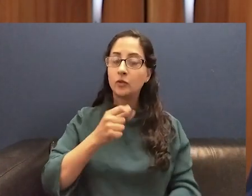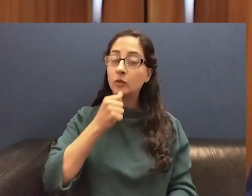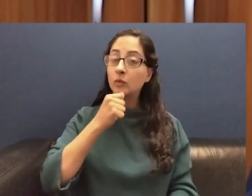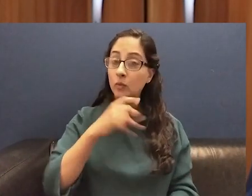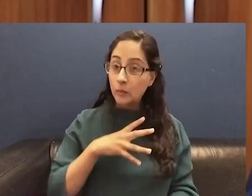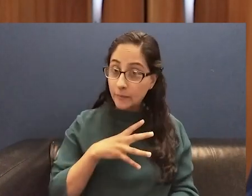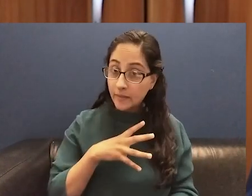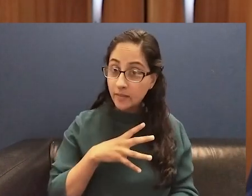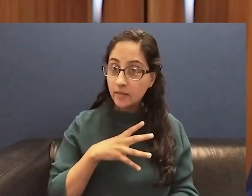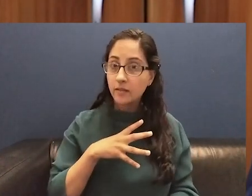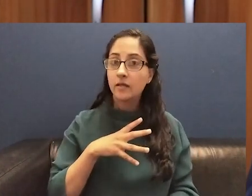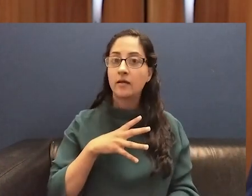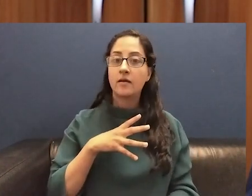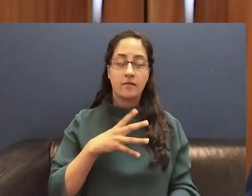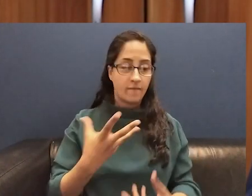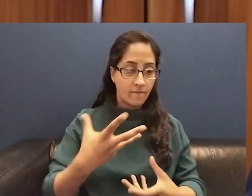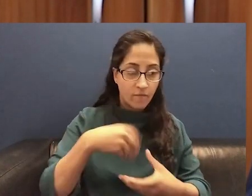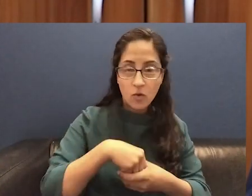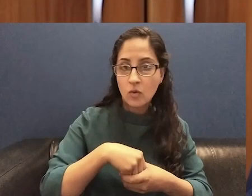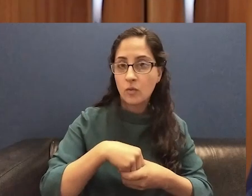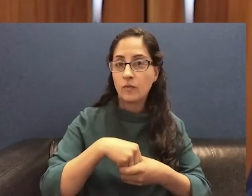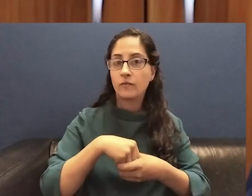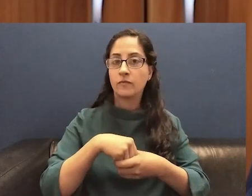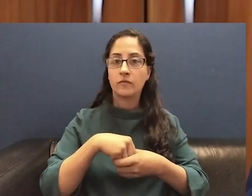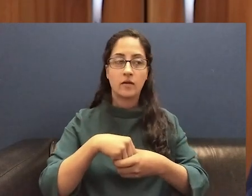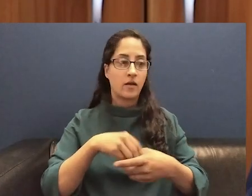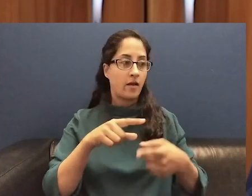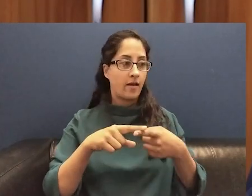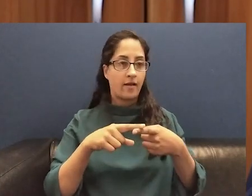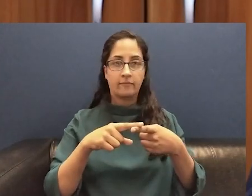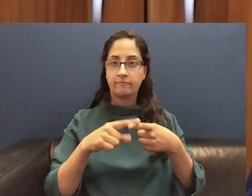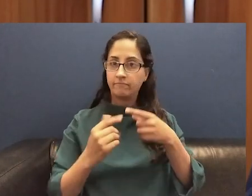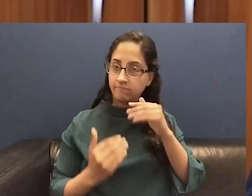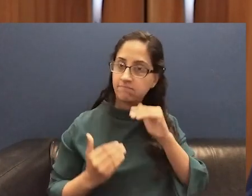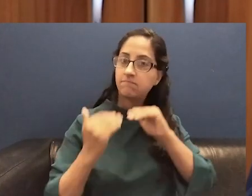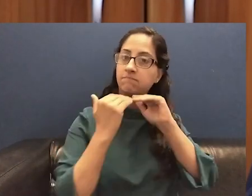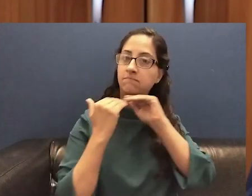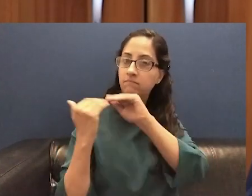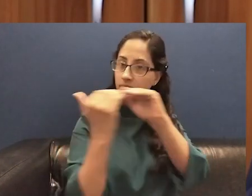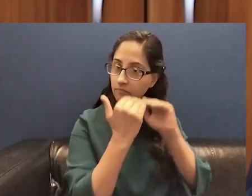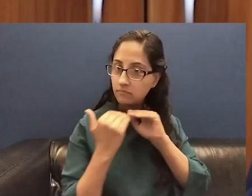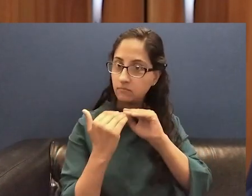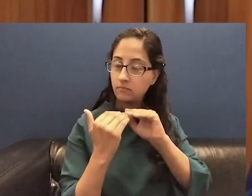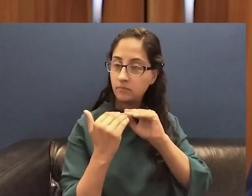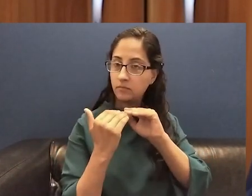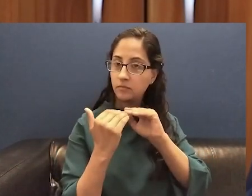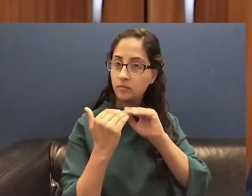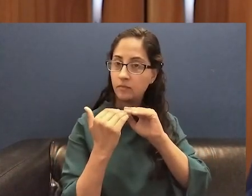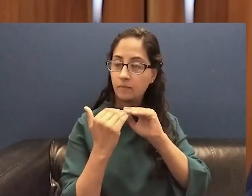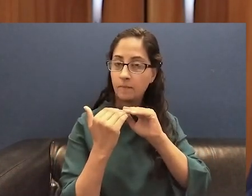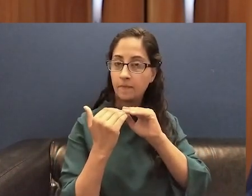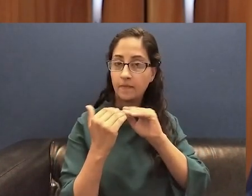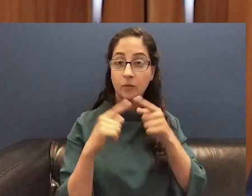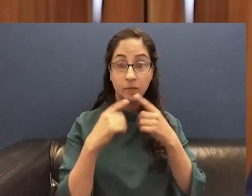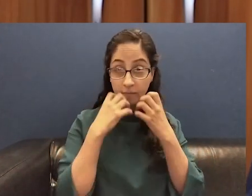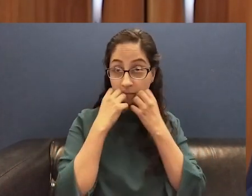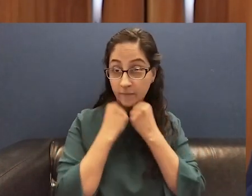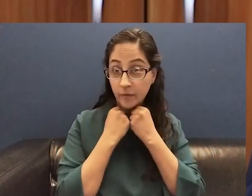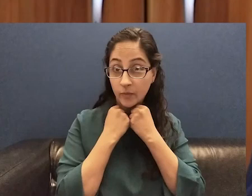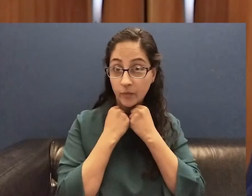important value and principle that we apply to every single intervention that we do in